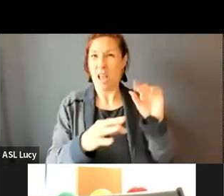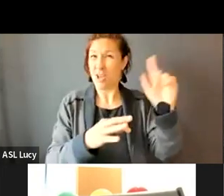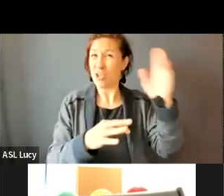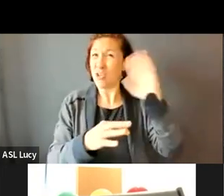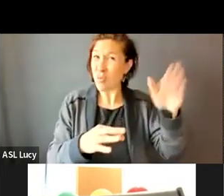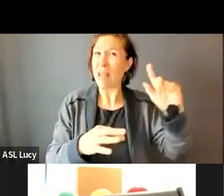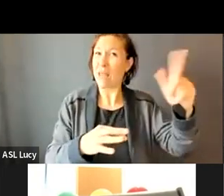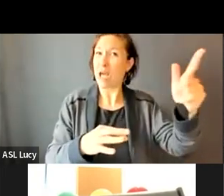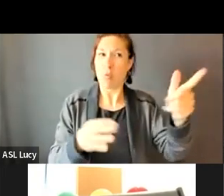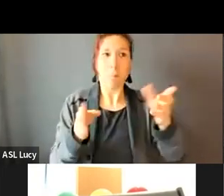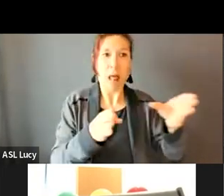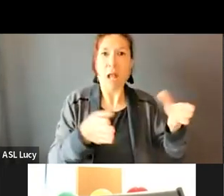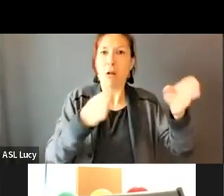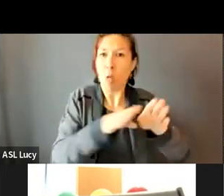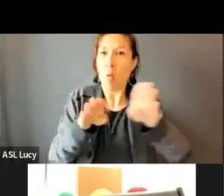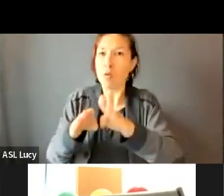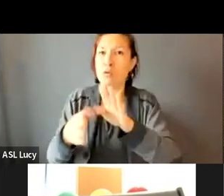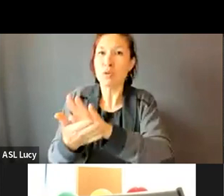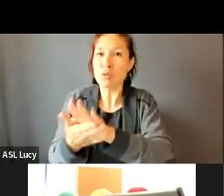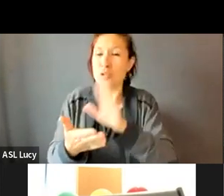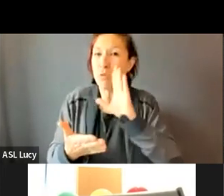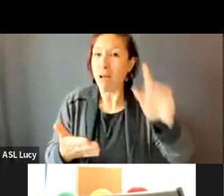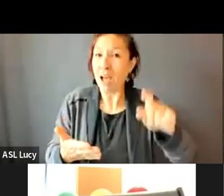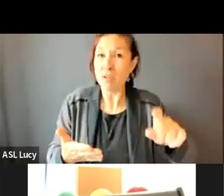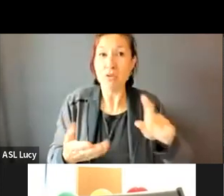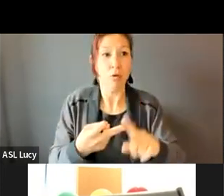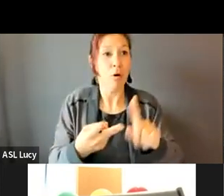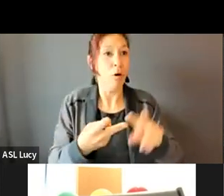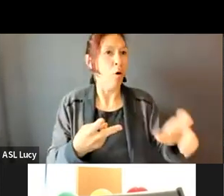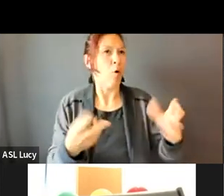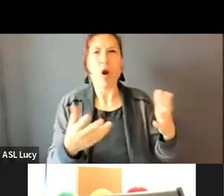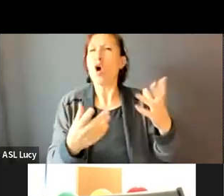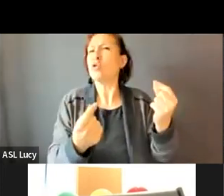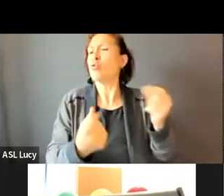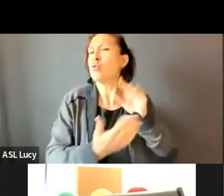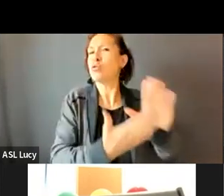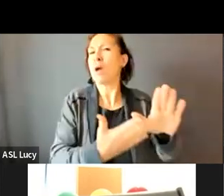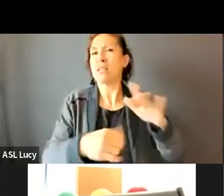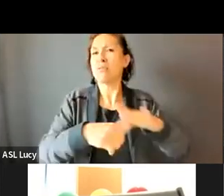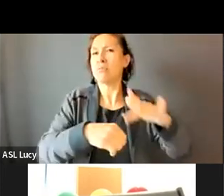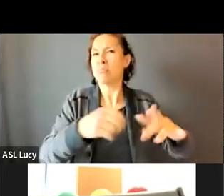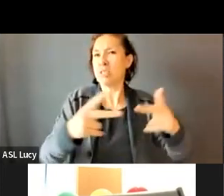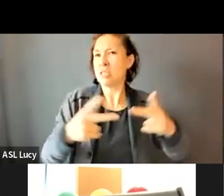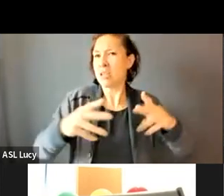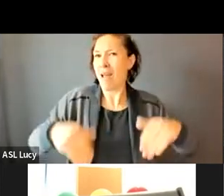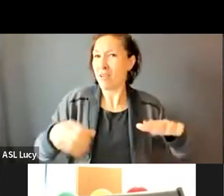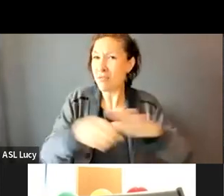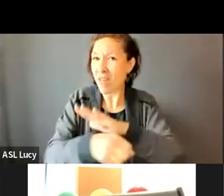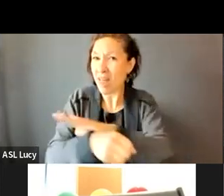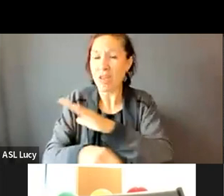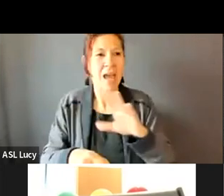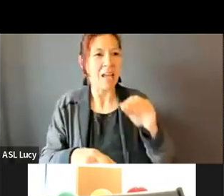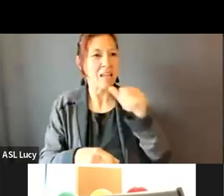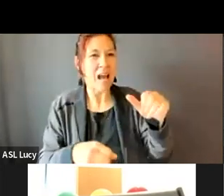reductions and programs or in existing vacancies that we haven't filled and having no sort of forward-looking fiscal and enrollment analysis